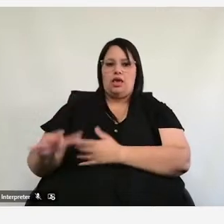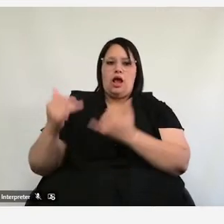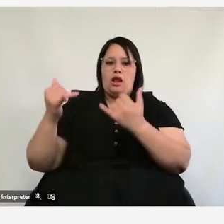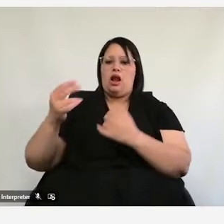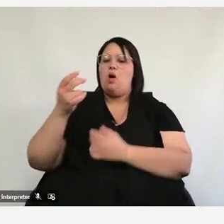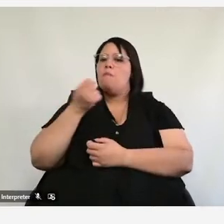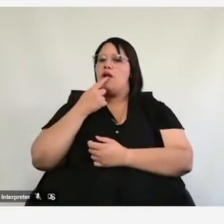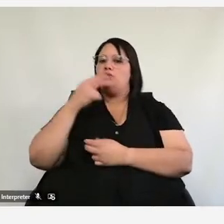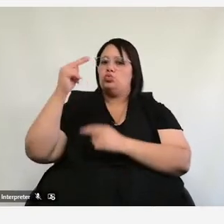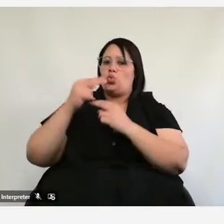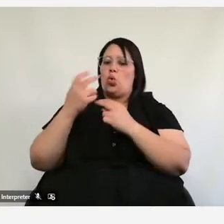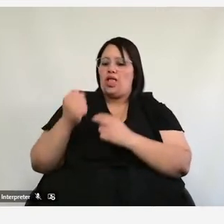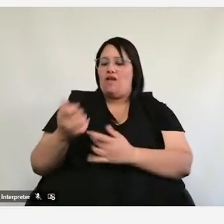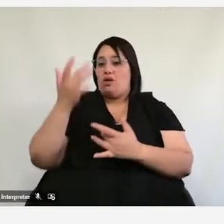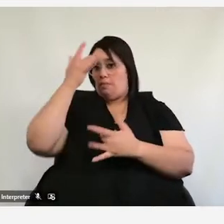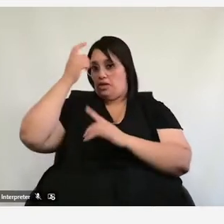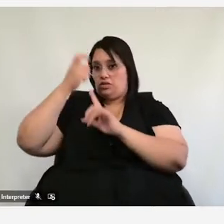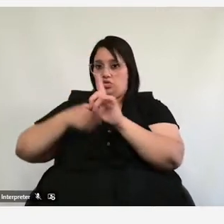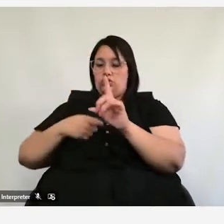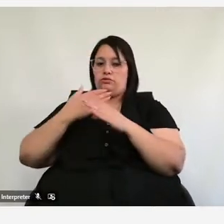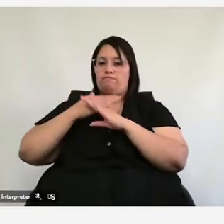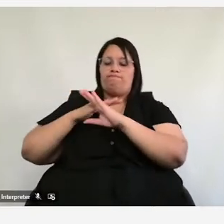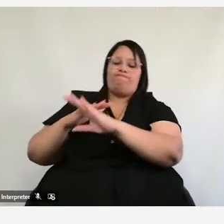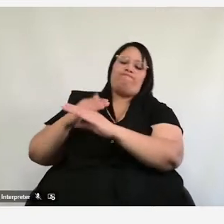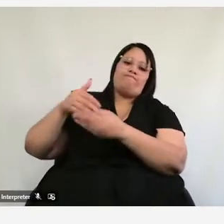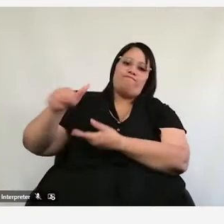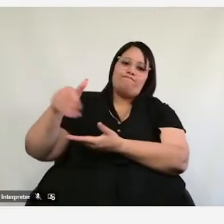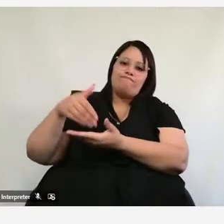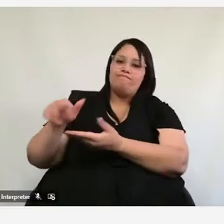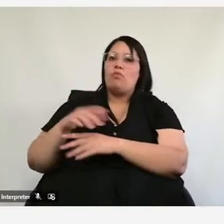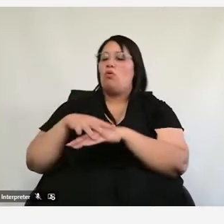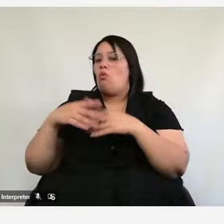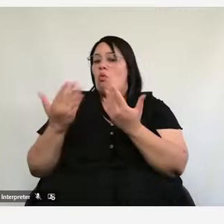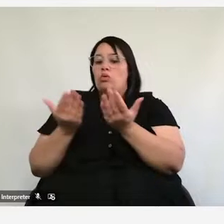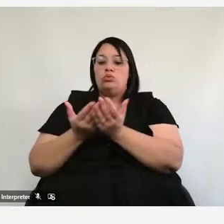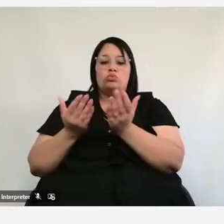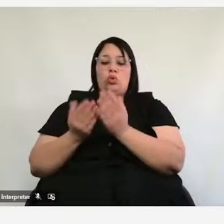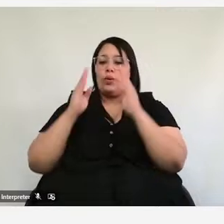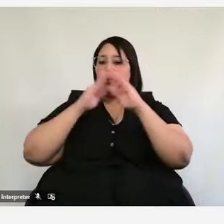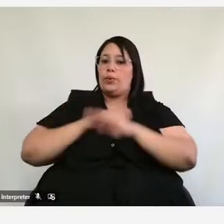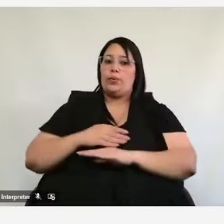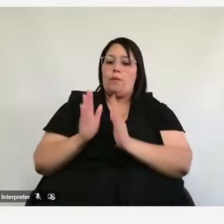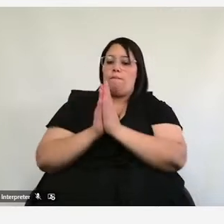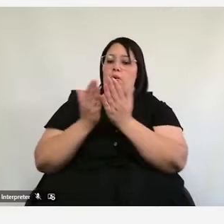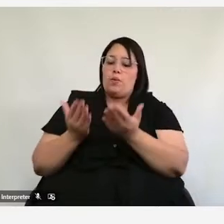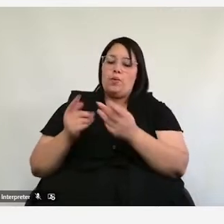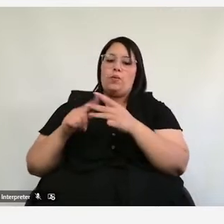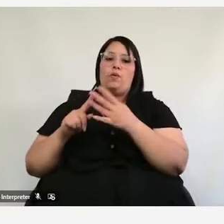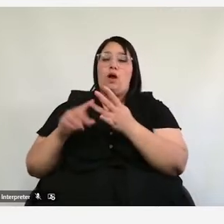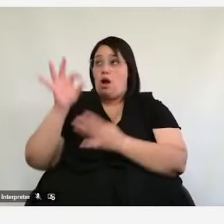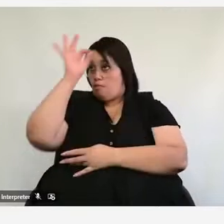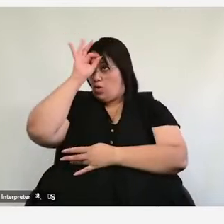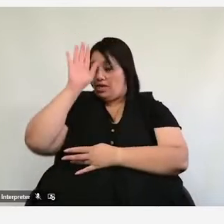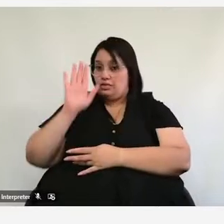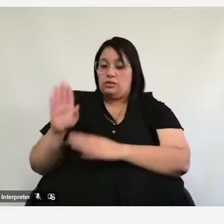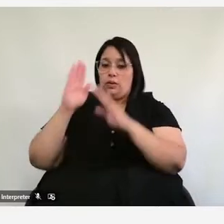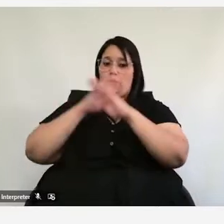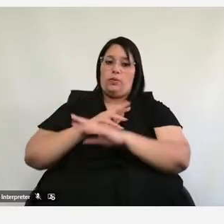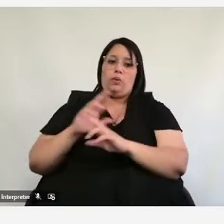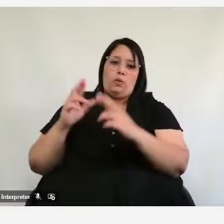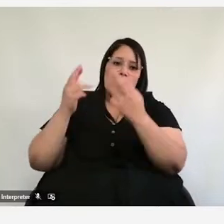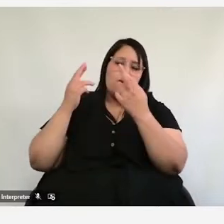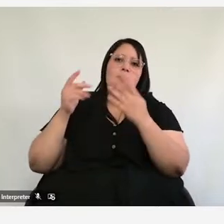medicines, where patients being turned away, where schools have no textbooks, where police stations have no hope.